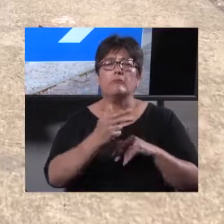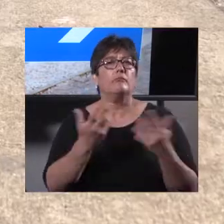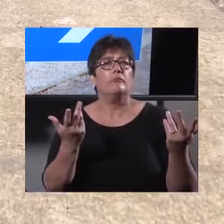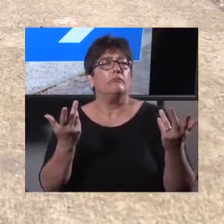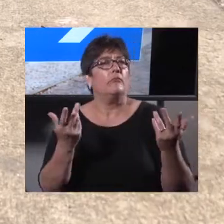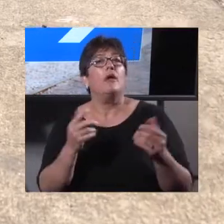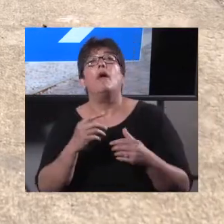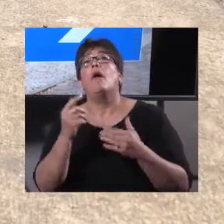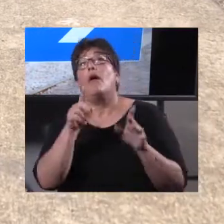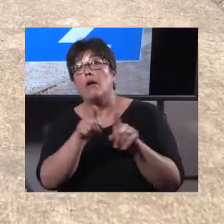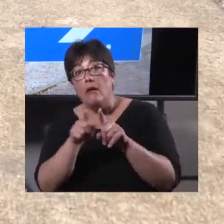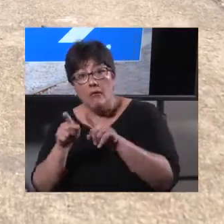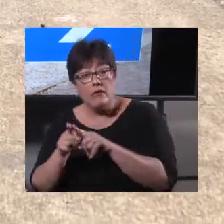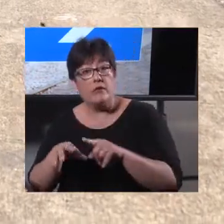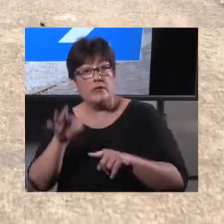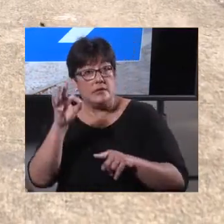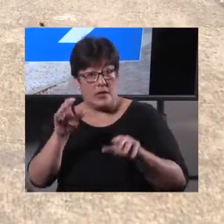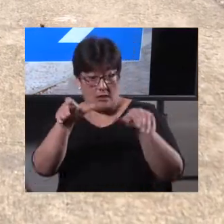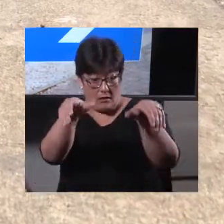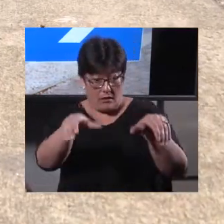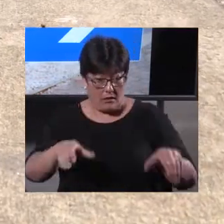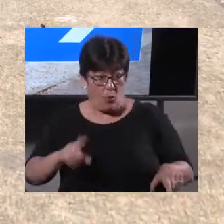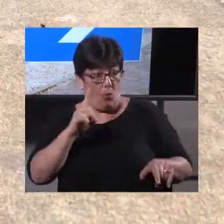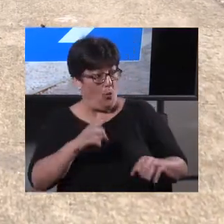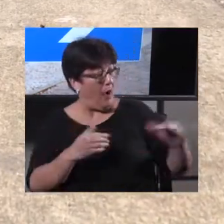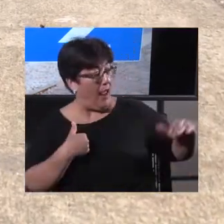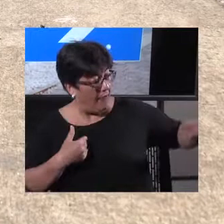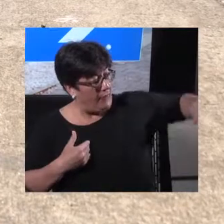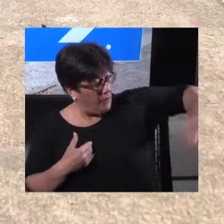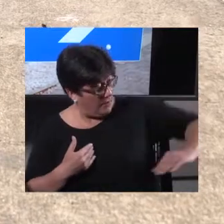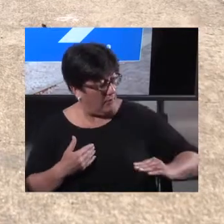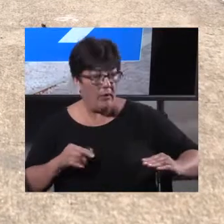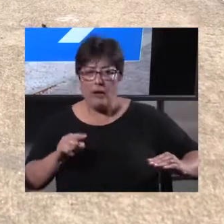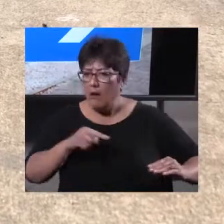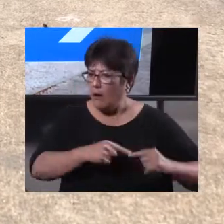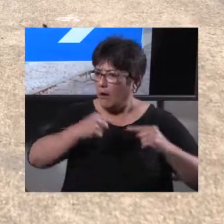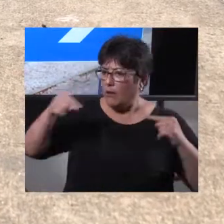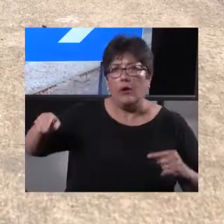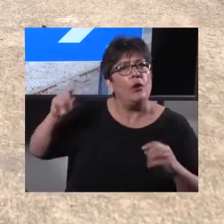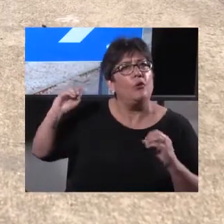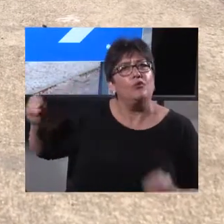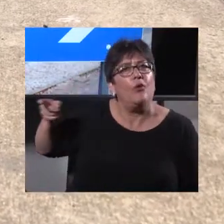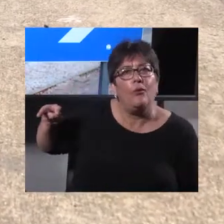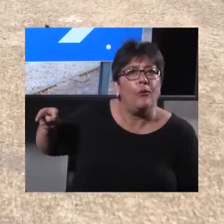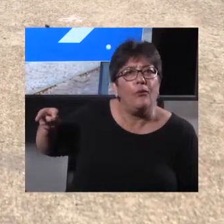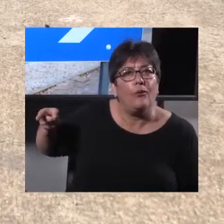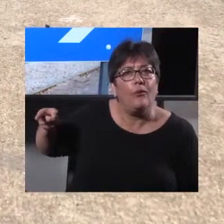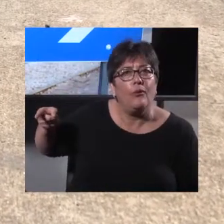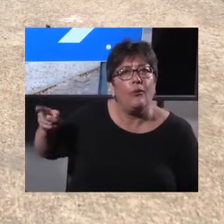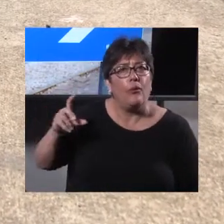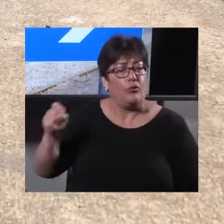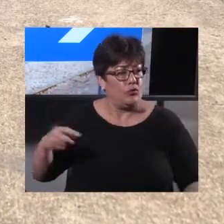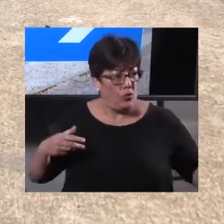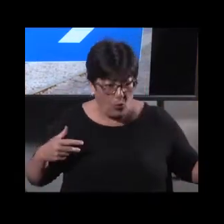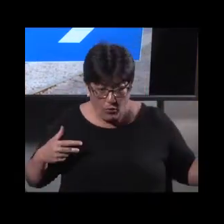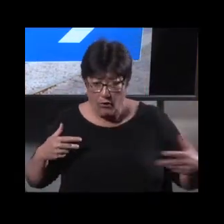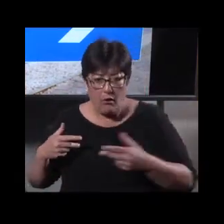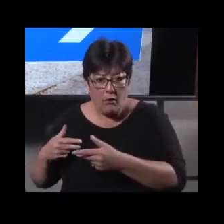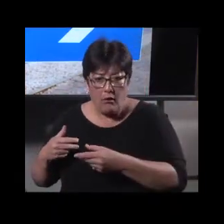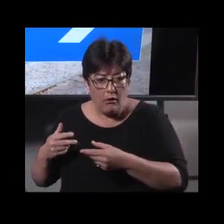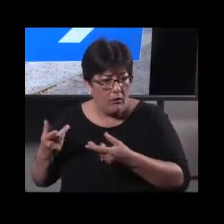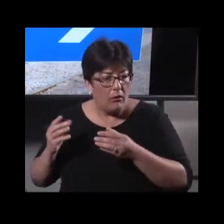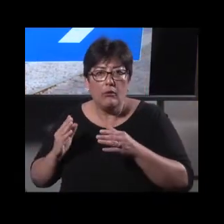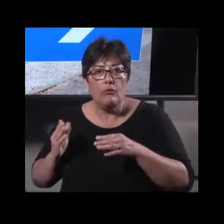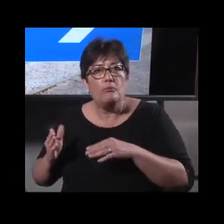side of the road and not a matching curb cut on the other, so where you actually have to maneuver down a street, which obviously is very dangerous.